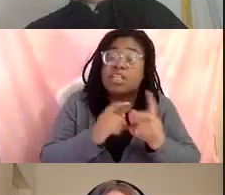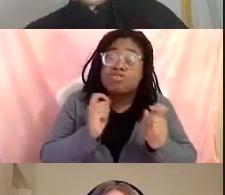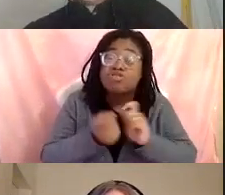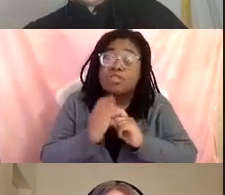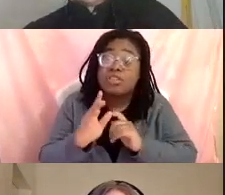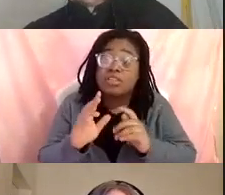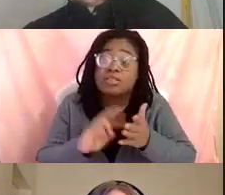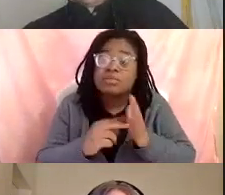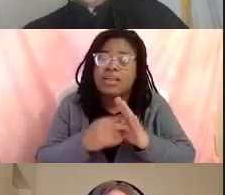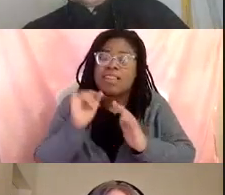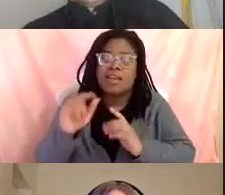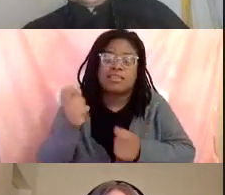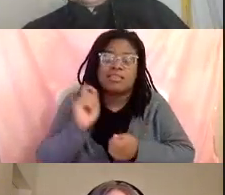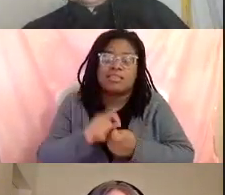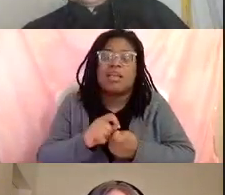exactly